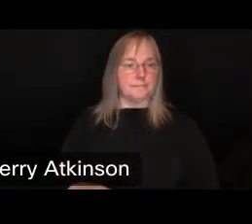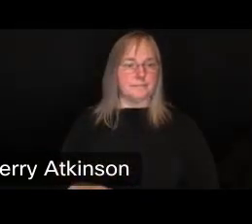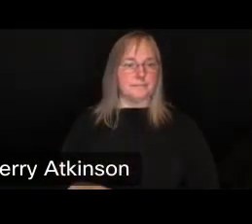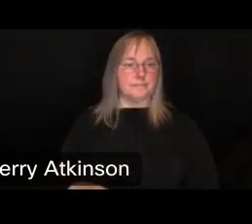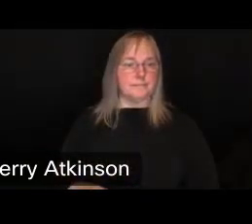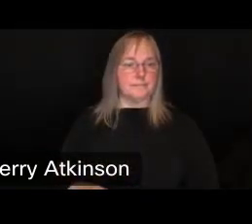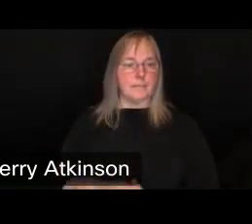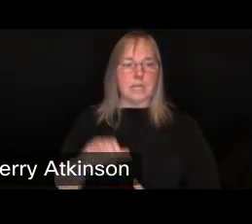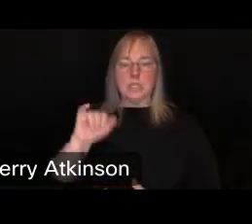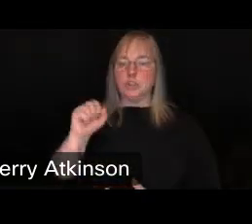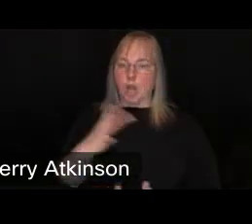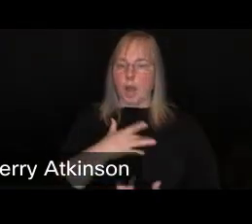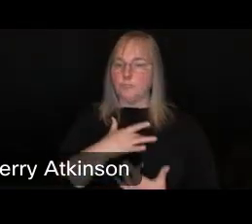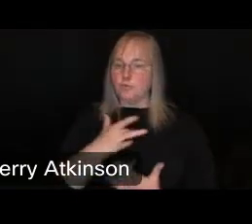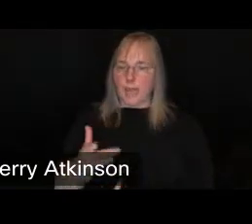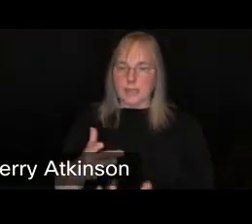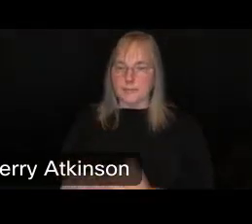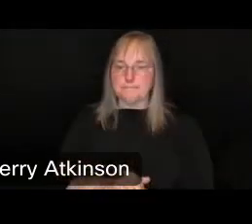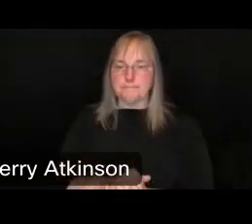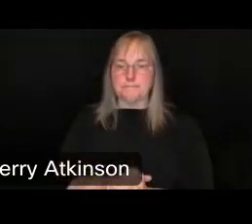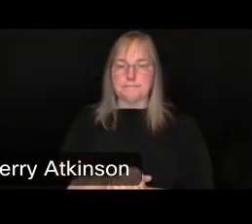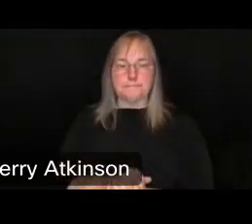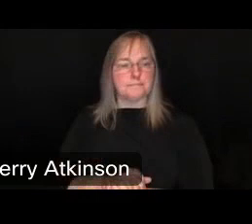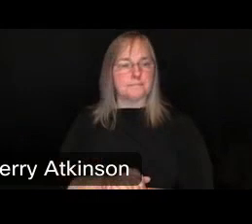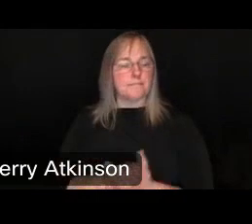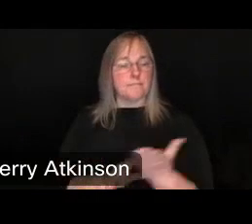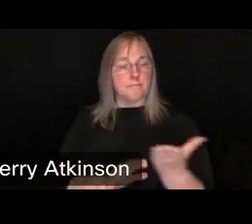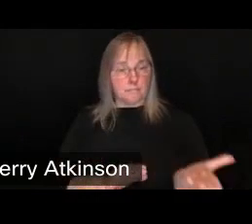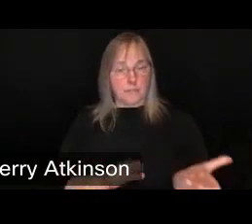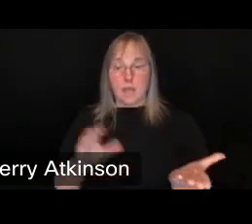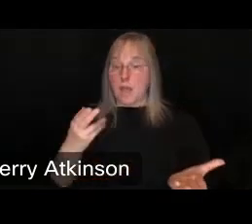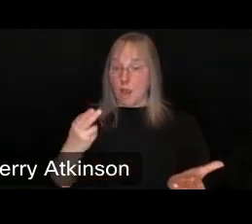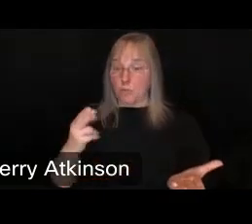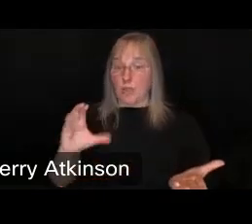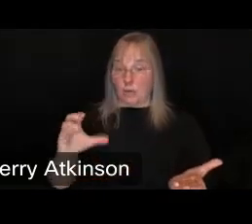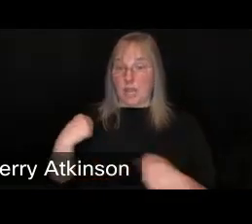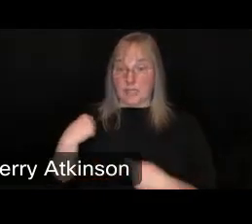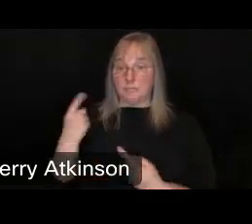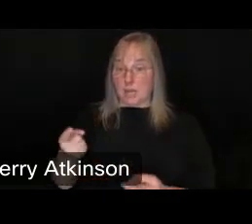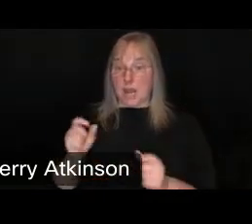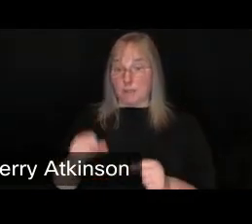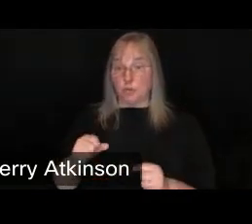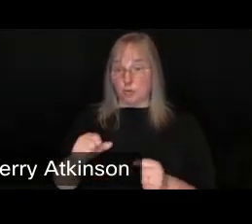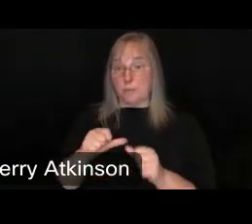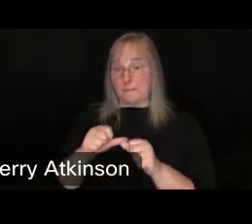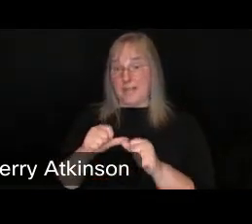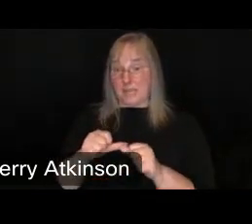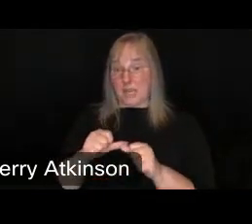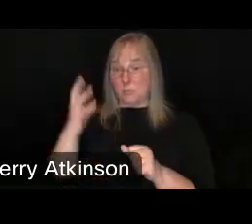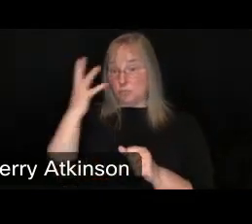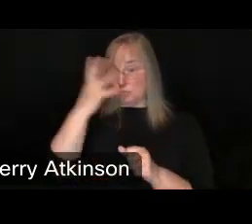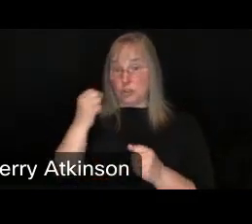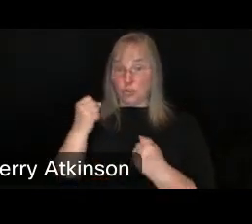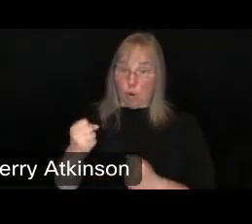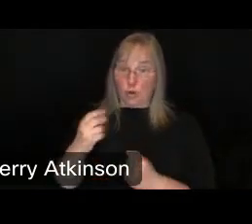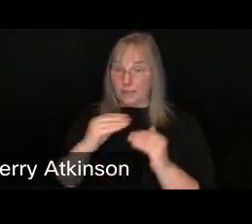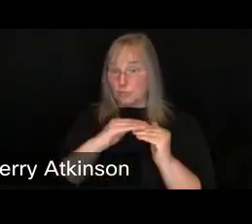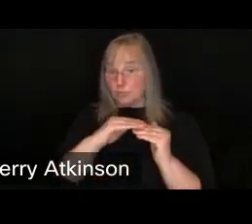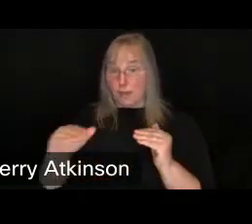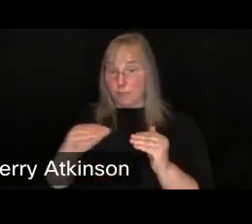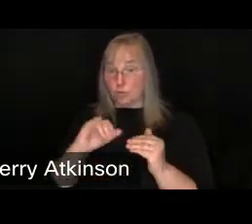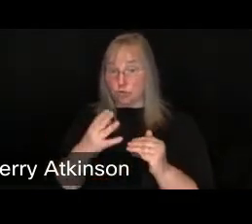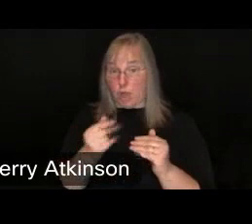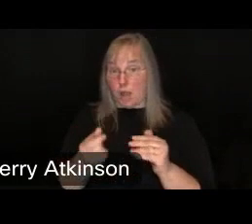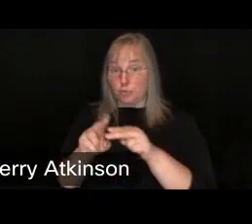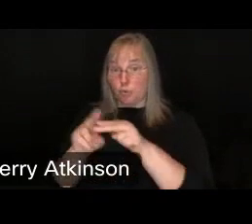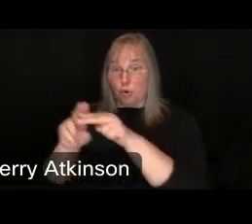Job trend. Well, the county has been able to maintain fairly strong and stable job growth in the last